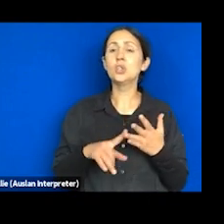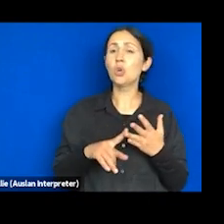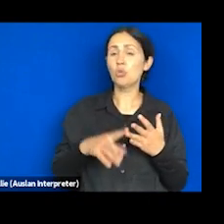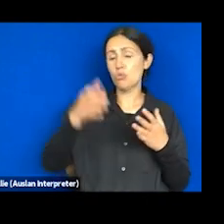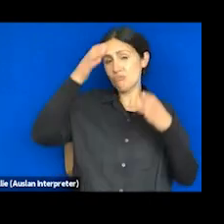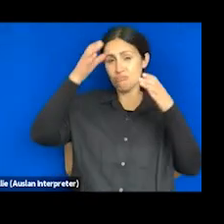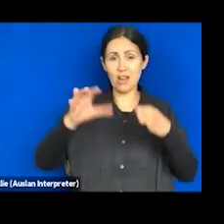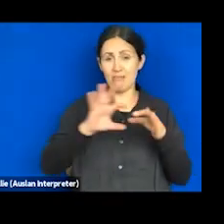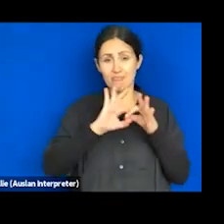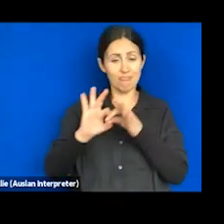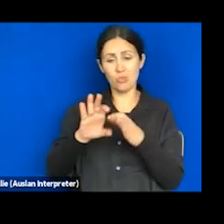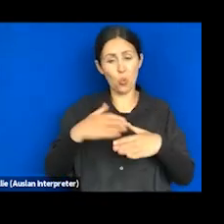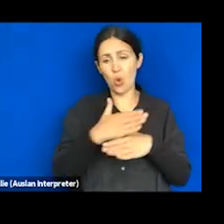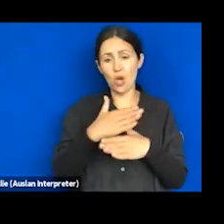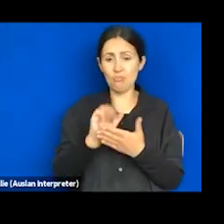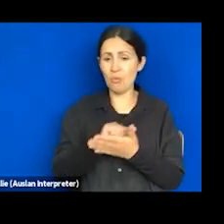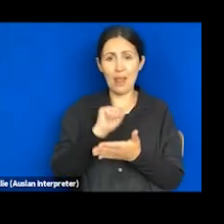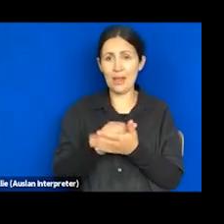but